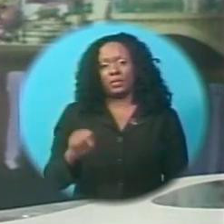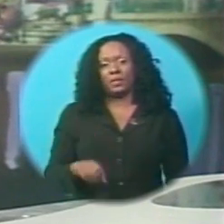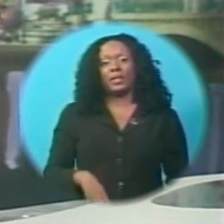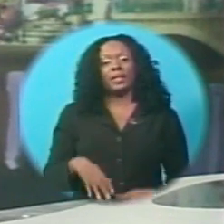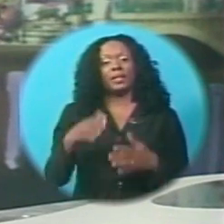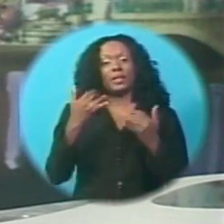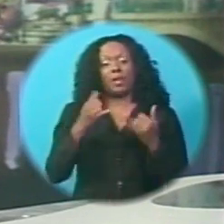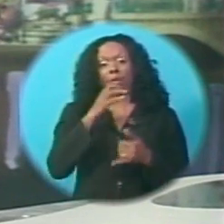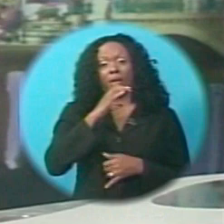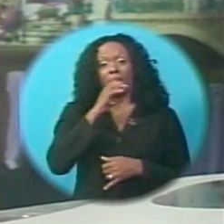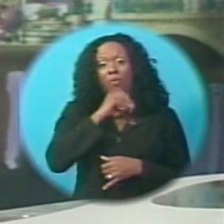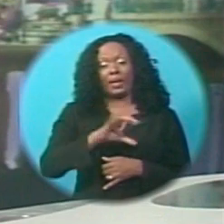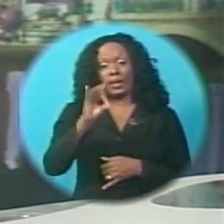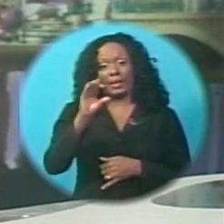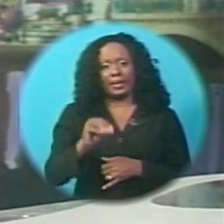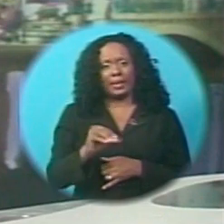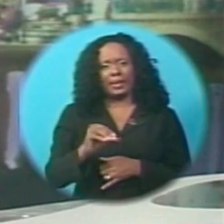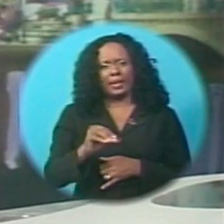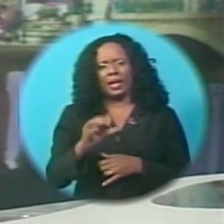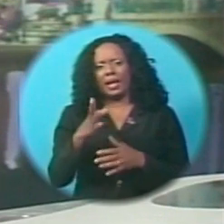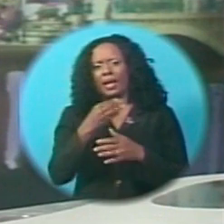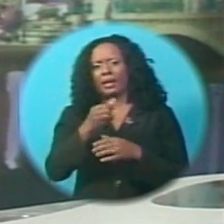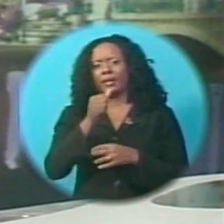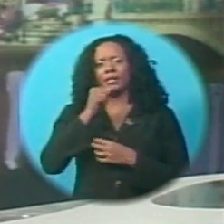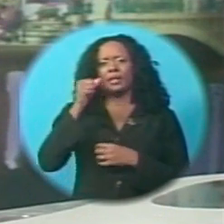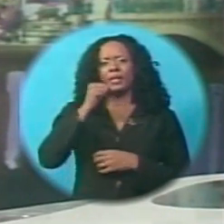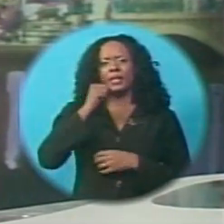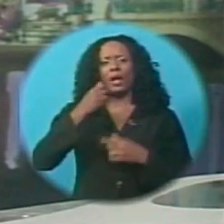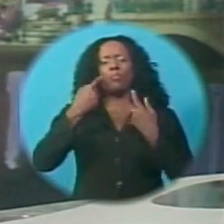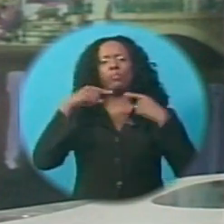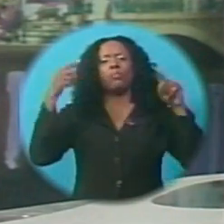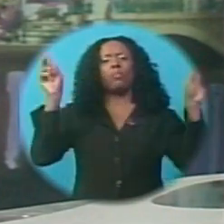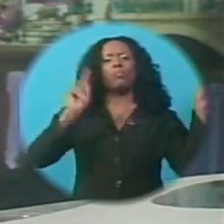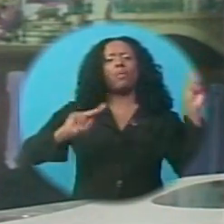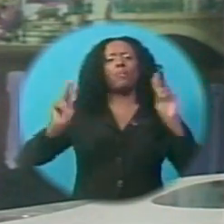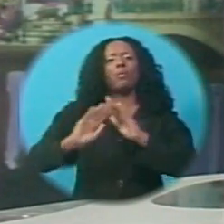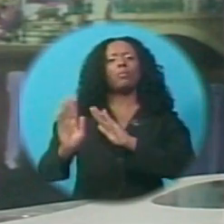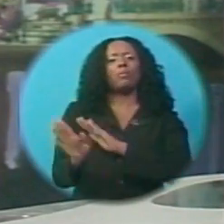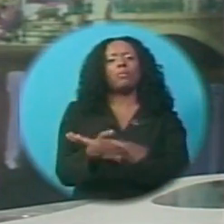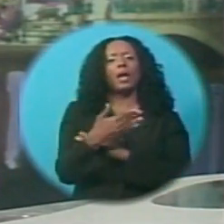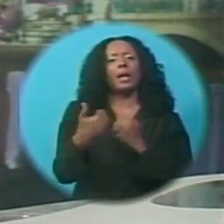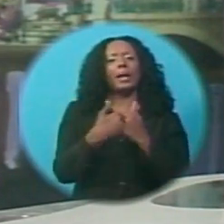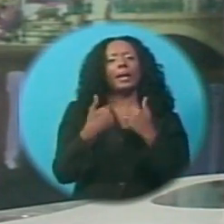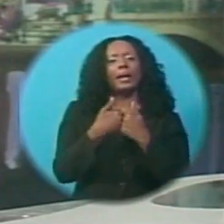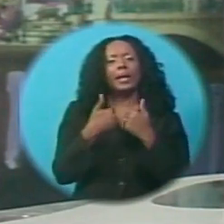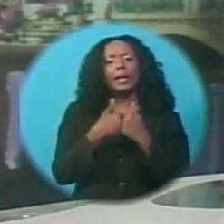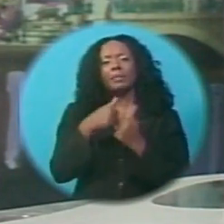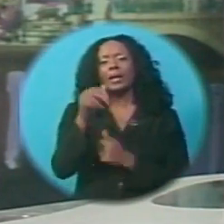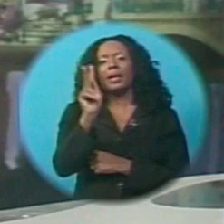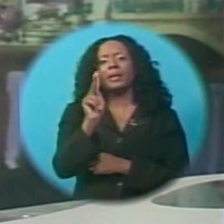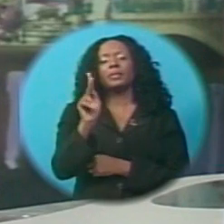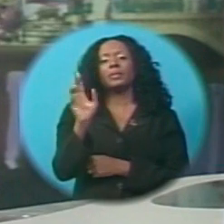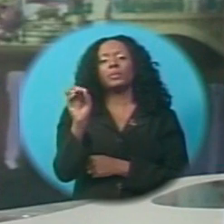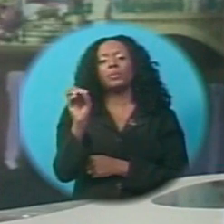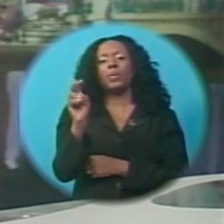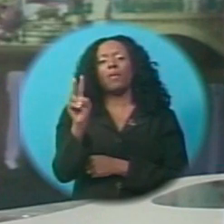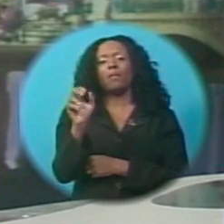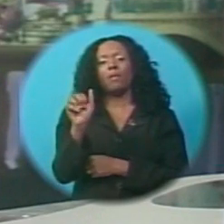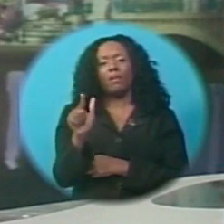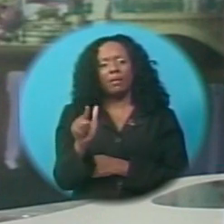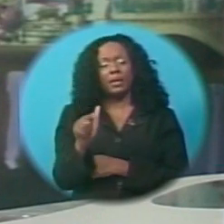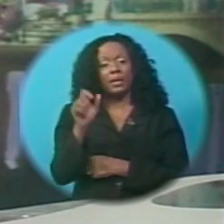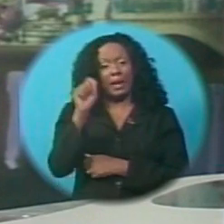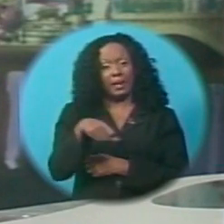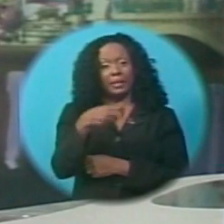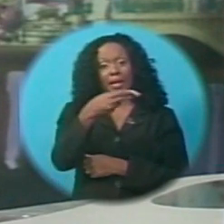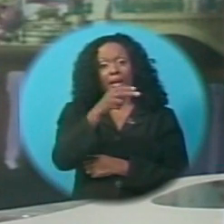Sir Gary was celebrated during a celebrity cricket match at Kensington Oval. And it was revealed that not only was Sir Gary a